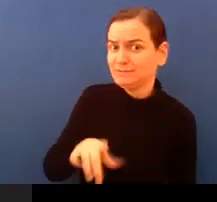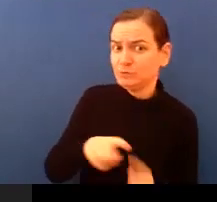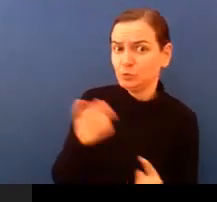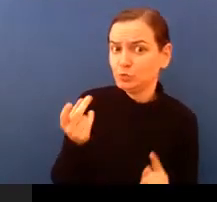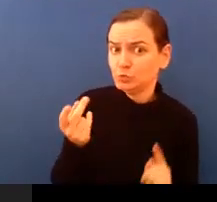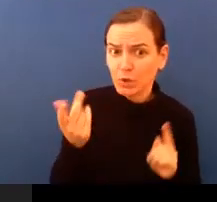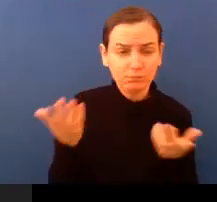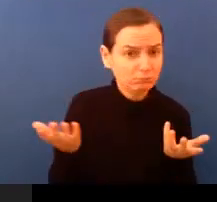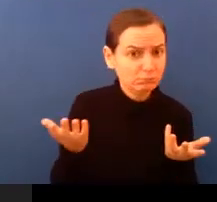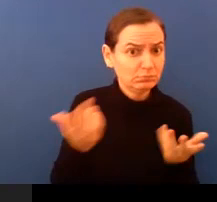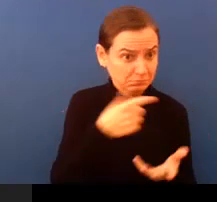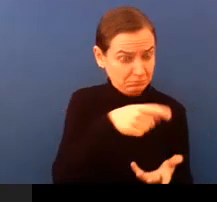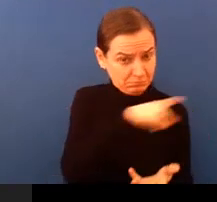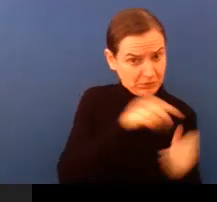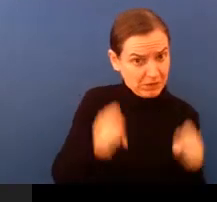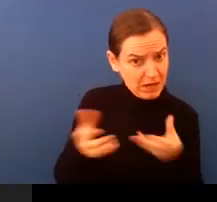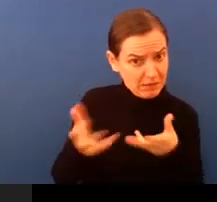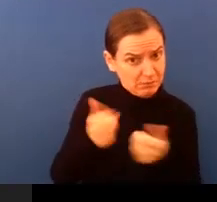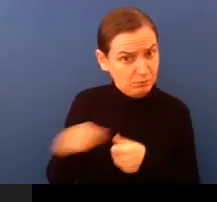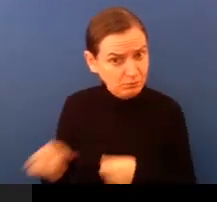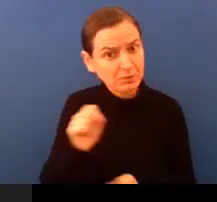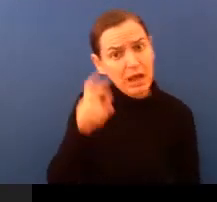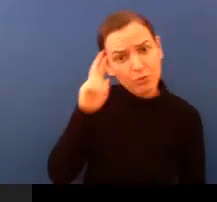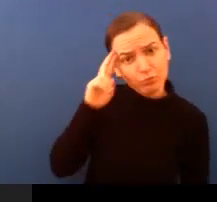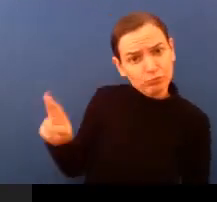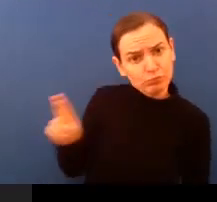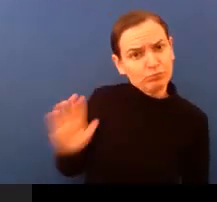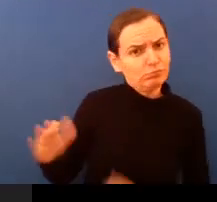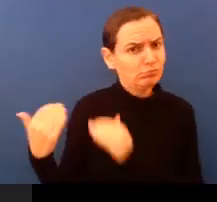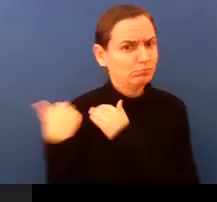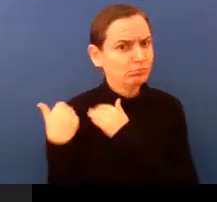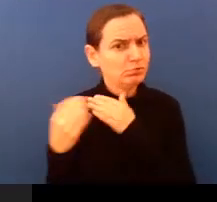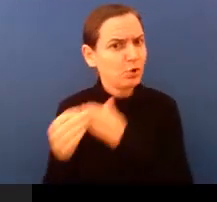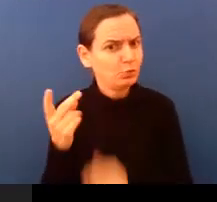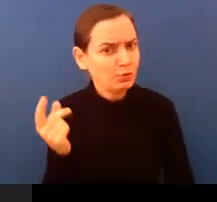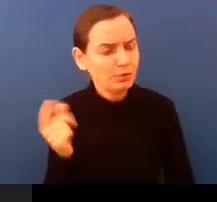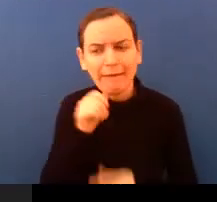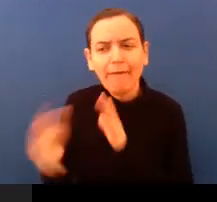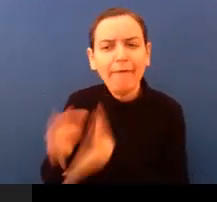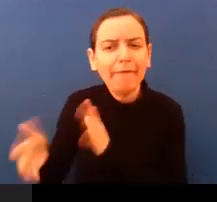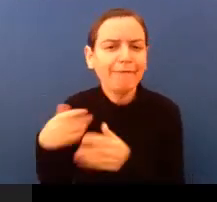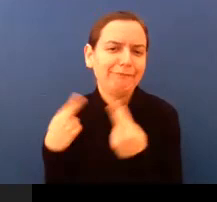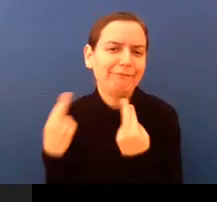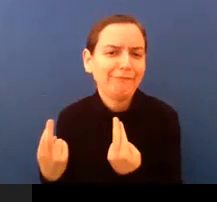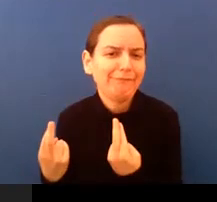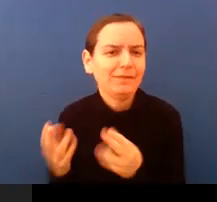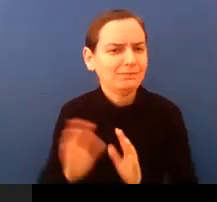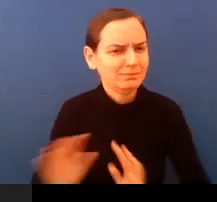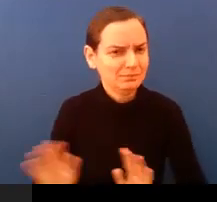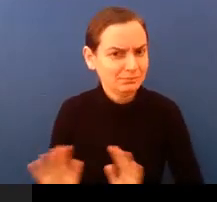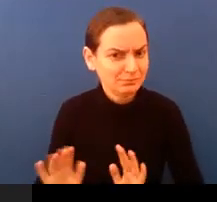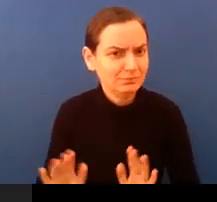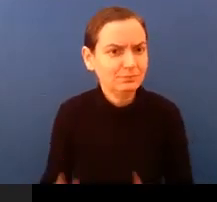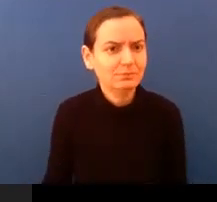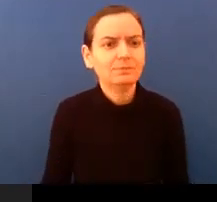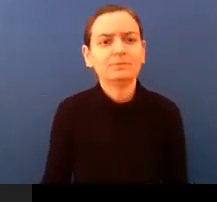ability to interact with public around access and guide dog issues is very important. You are going to be the ambassador of